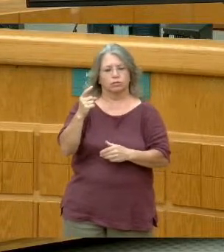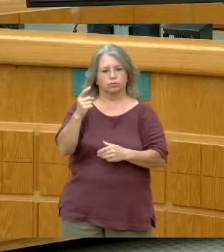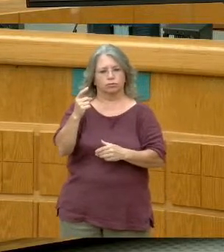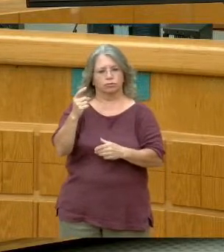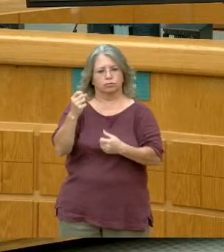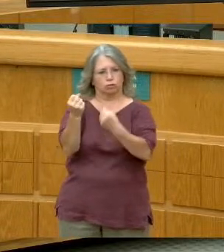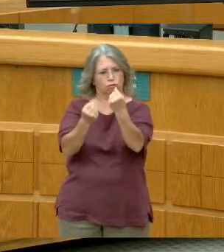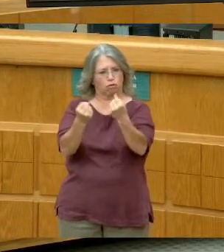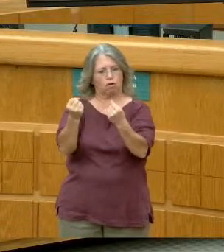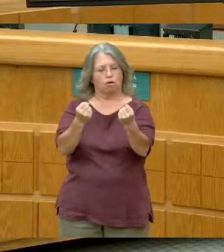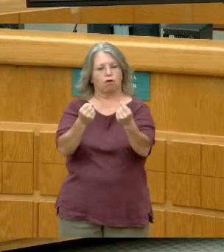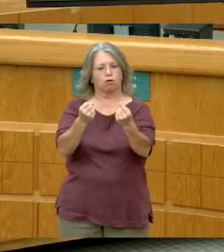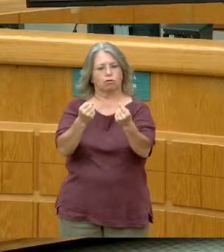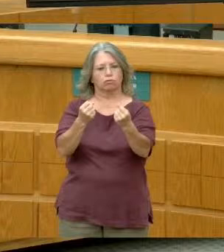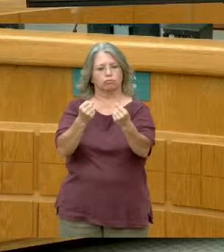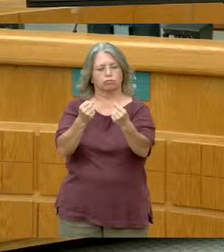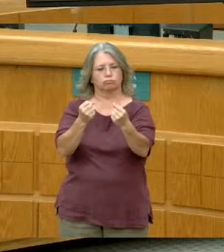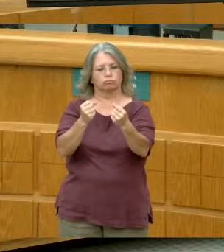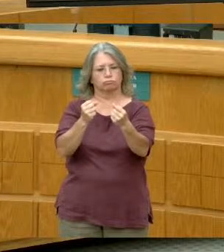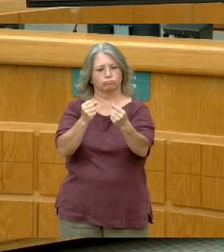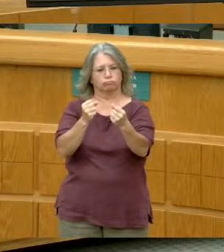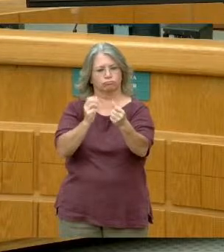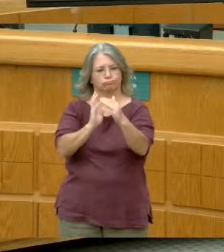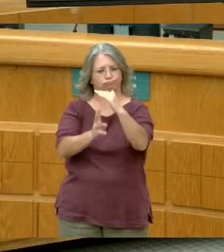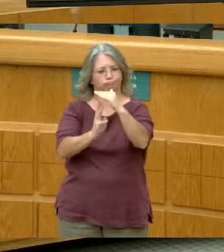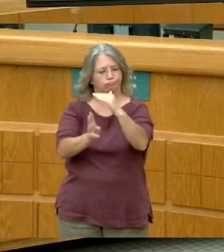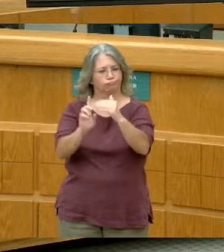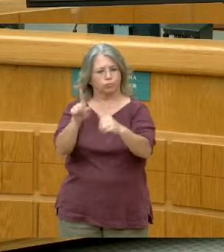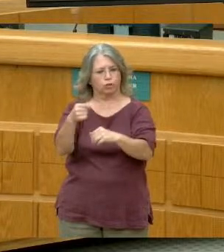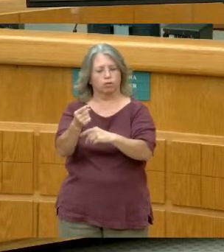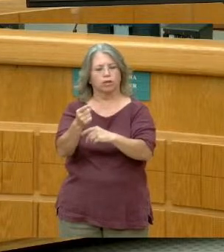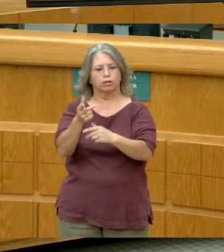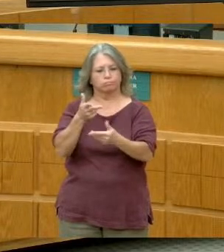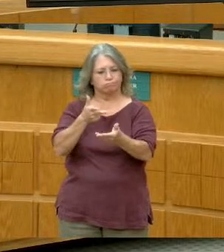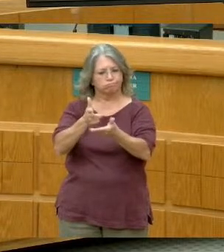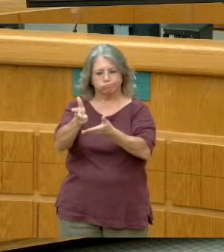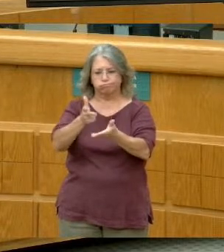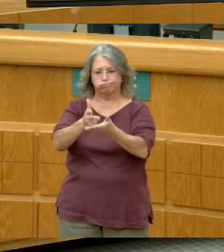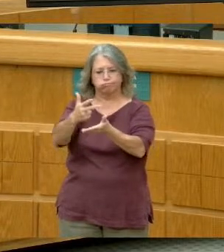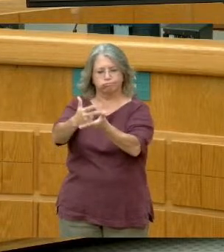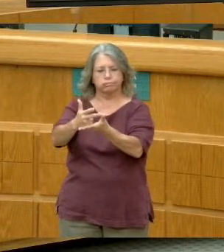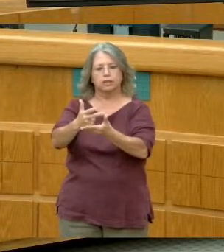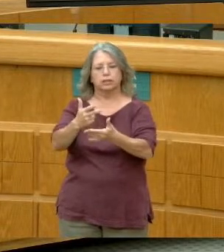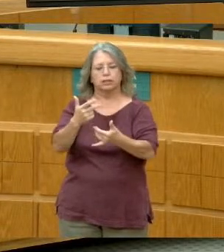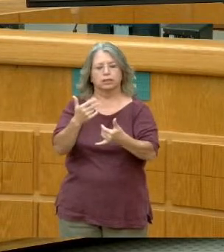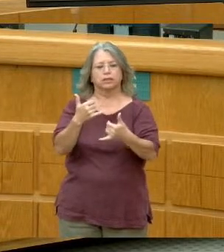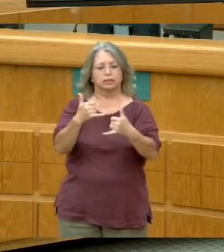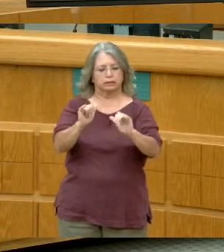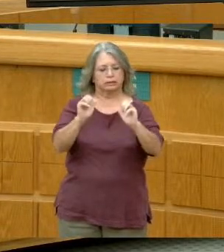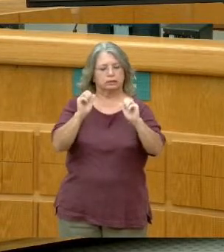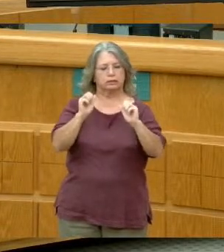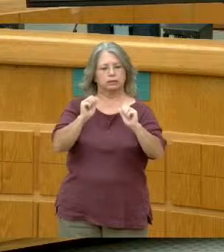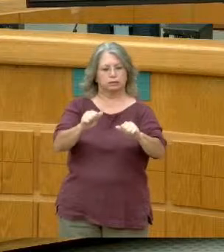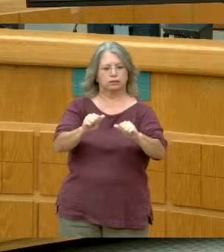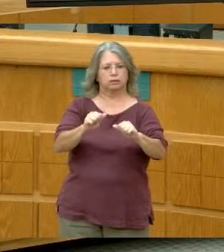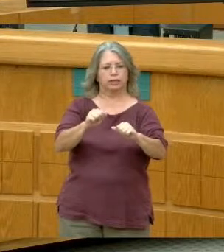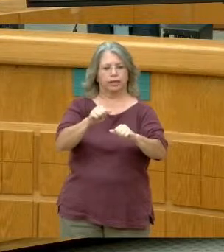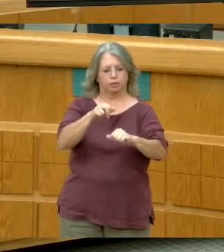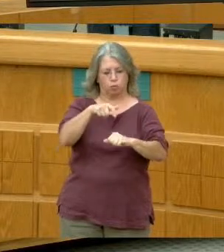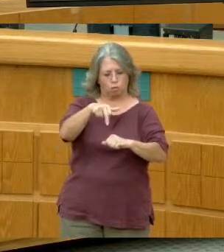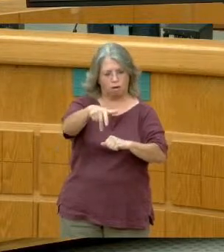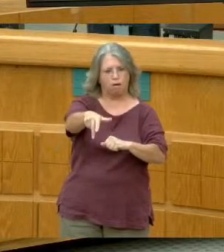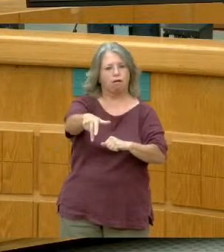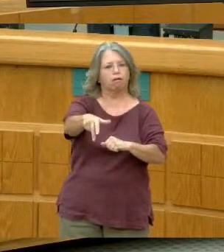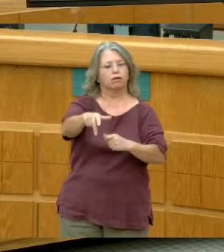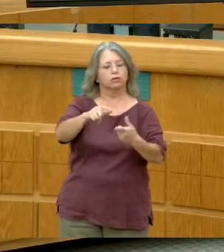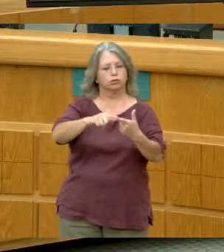only. You're still, like you were in prior vehicular closings, you still have personal and pedestrian